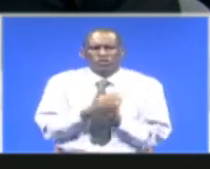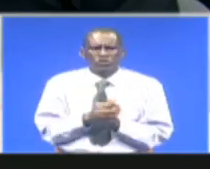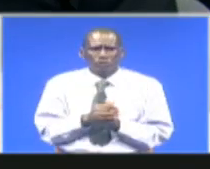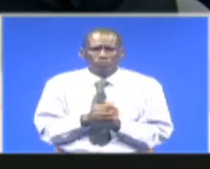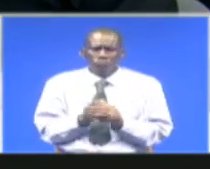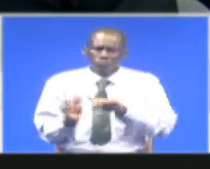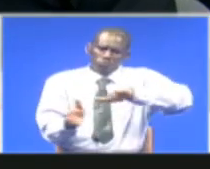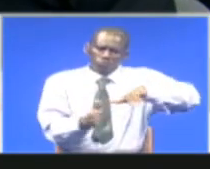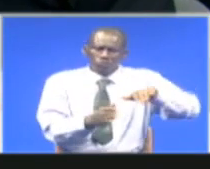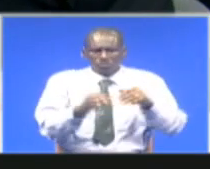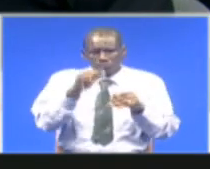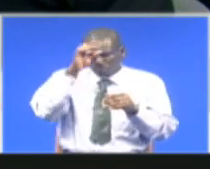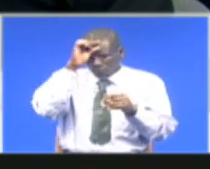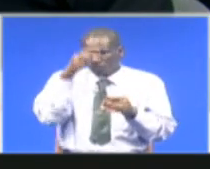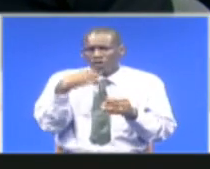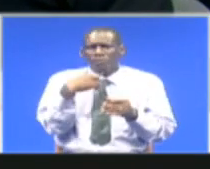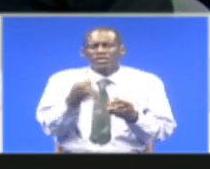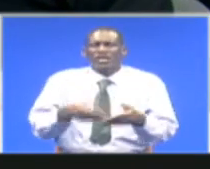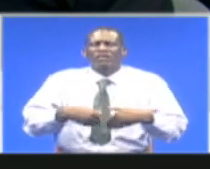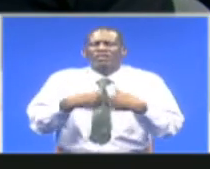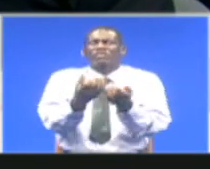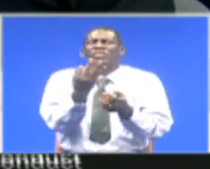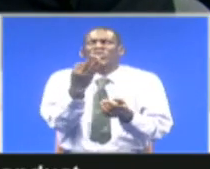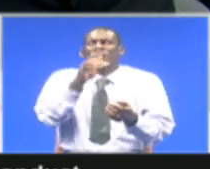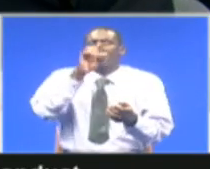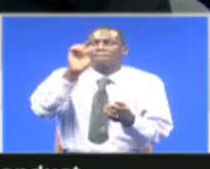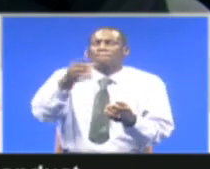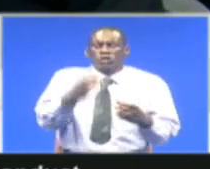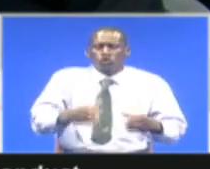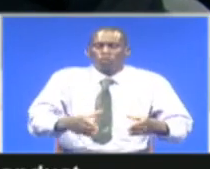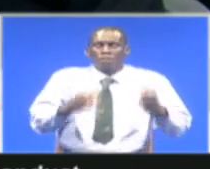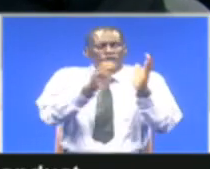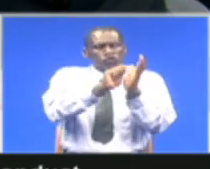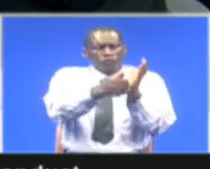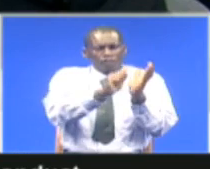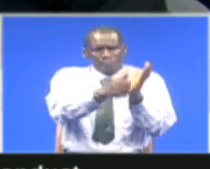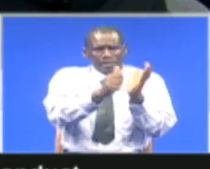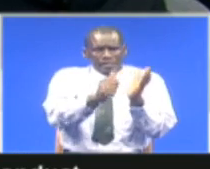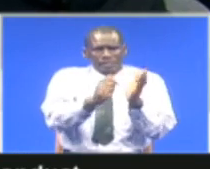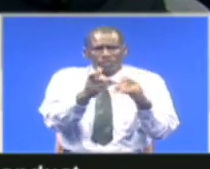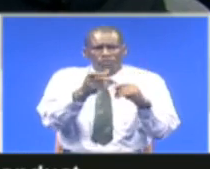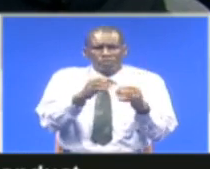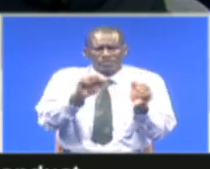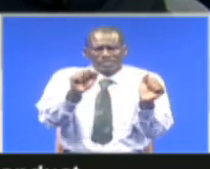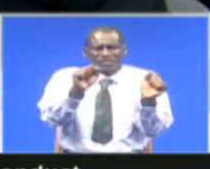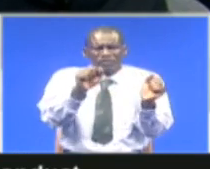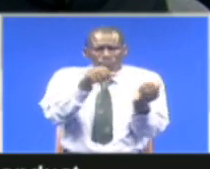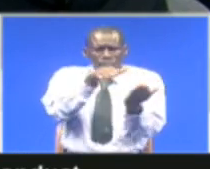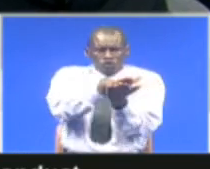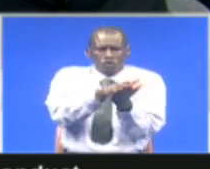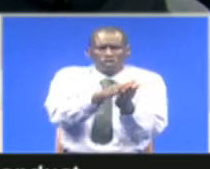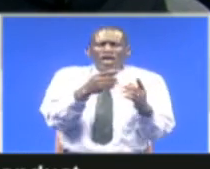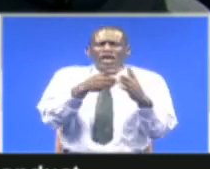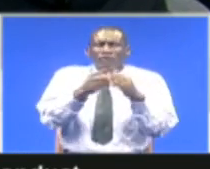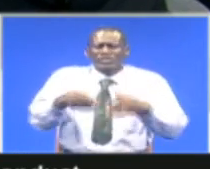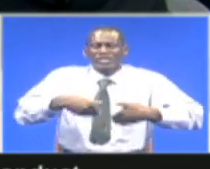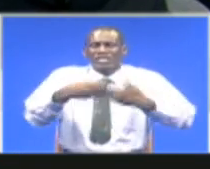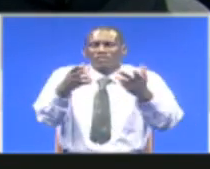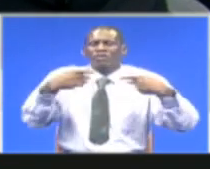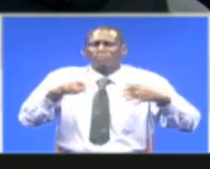Away from that, the government says it has released 3 million bags of maize from its strategic food reserve and will start distributing it to people affected by